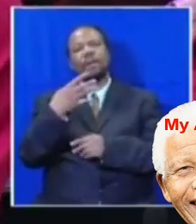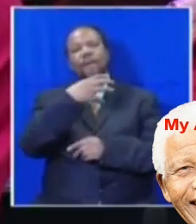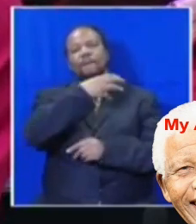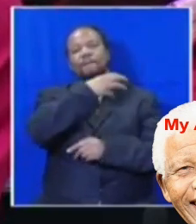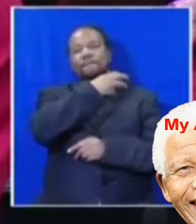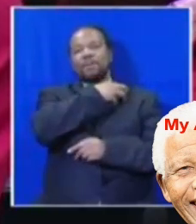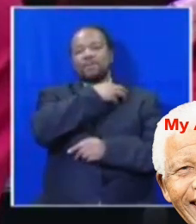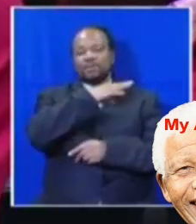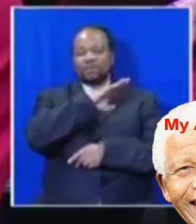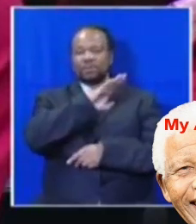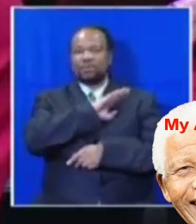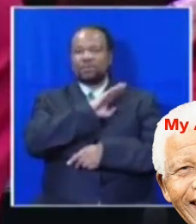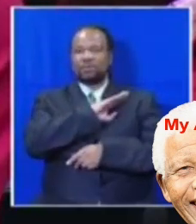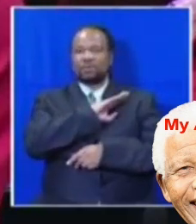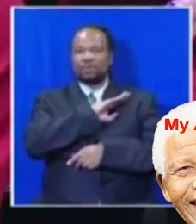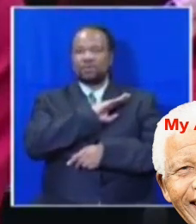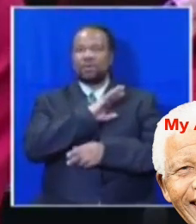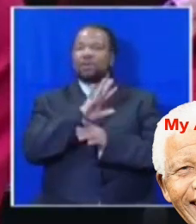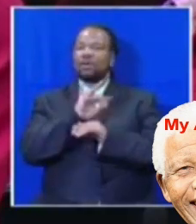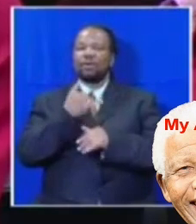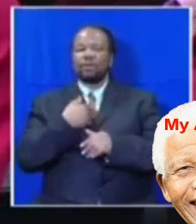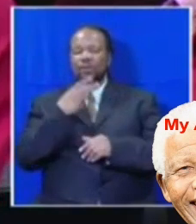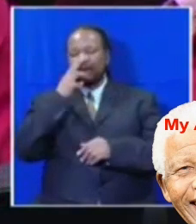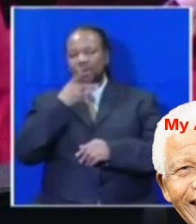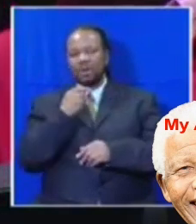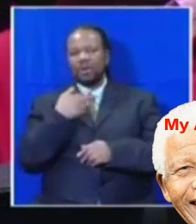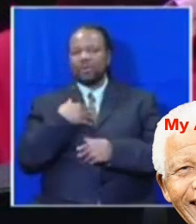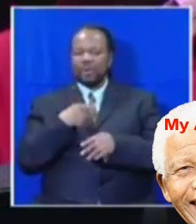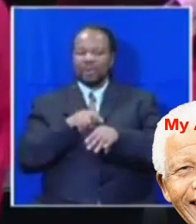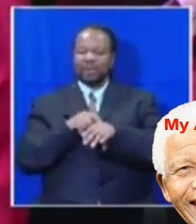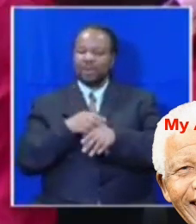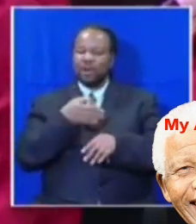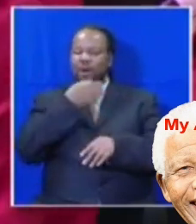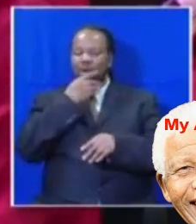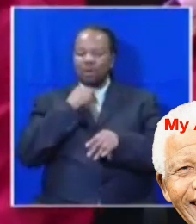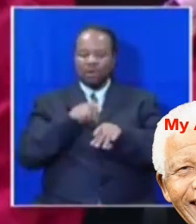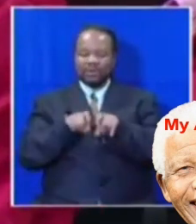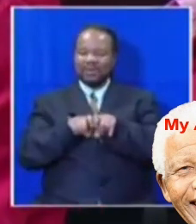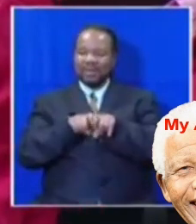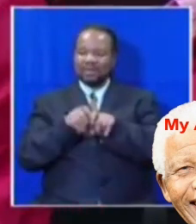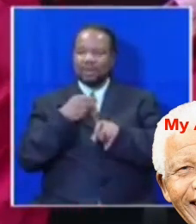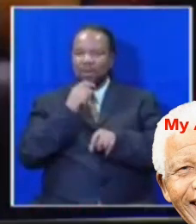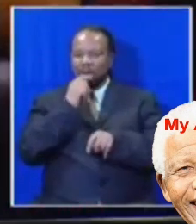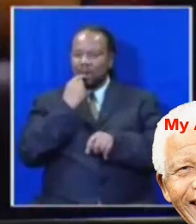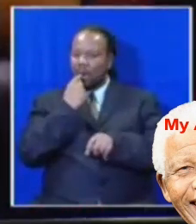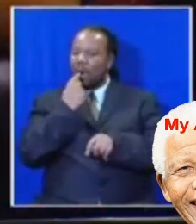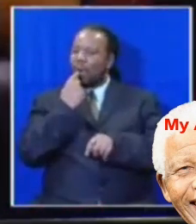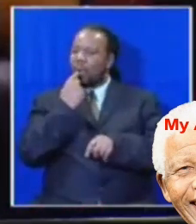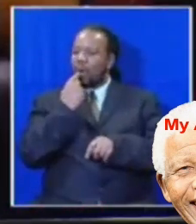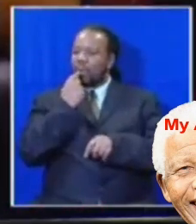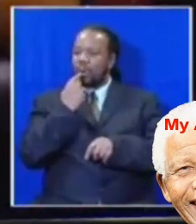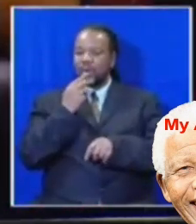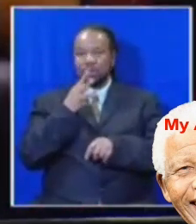to say that we need to bring a breathalyzer in this house. No, honourable member, that is not a point of order. Soberness of some people. In fact, honourable